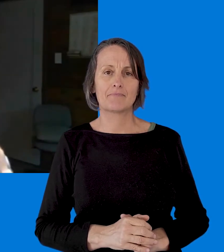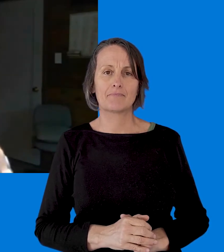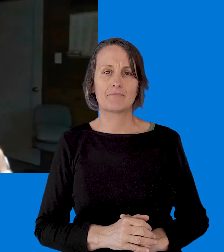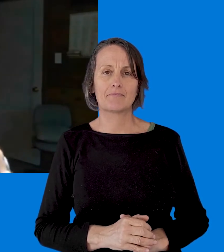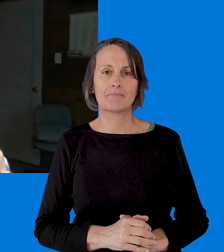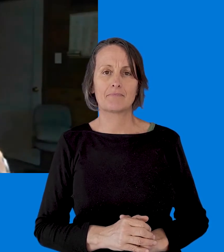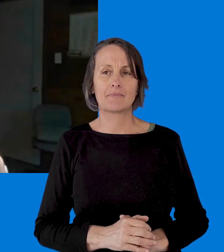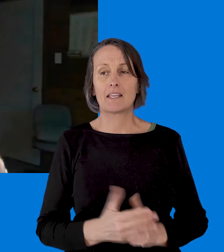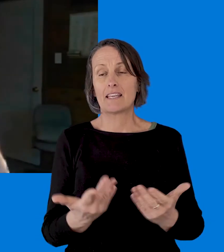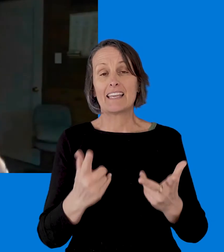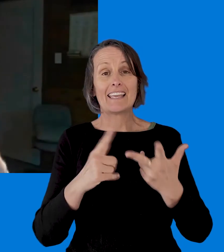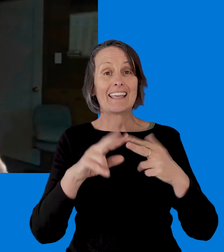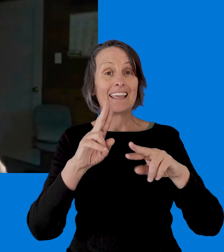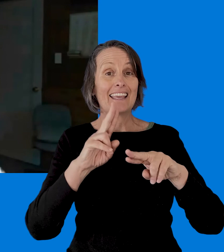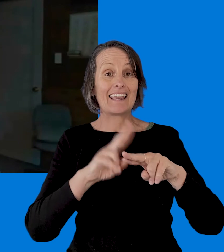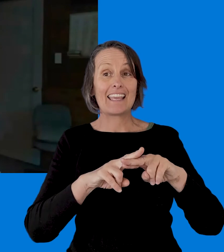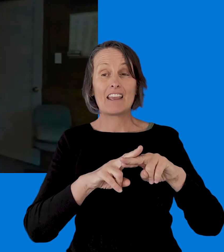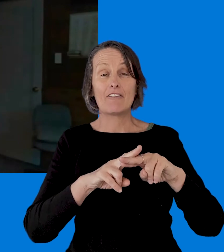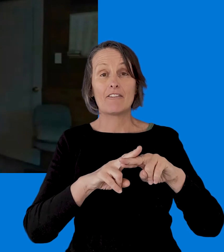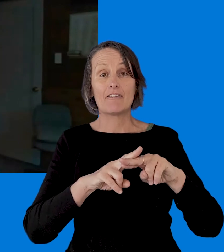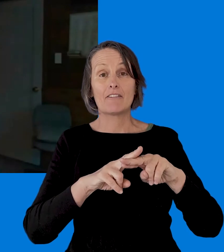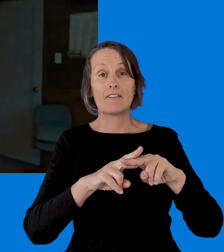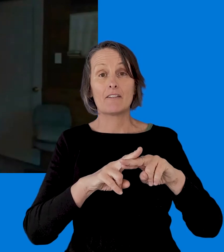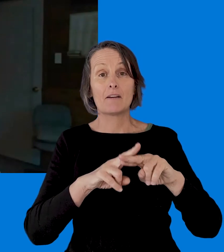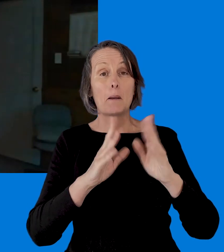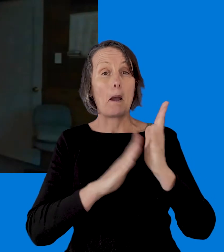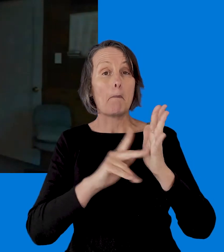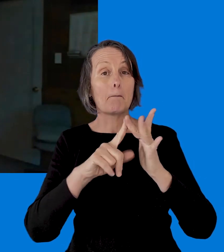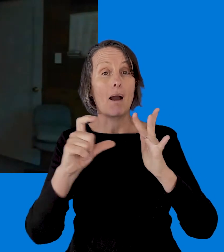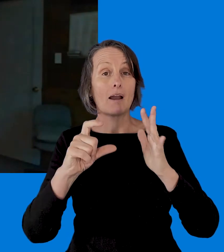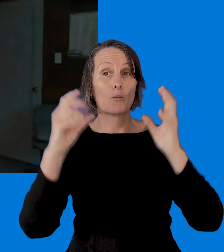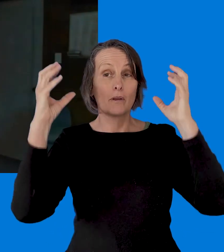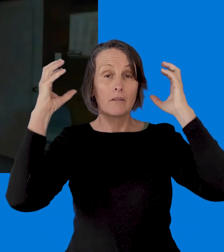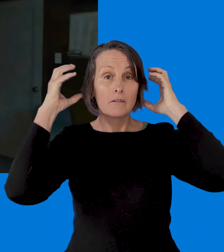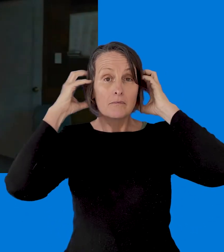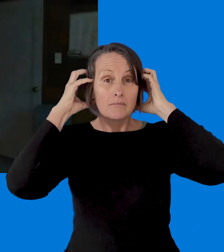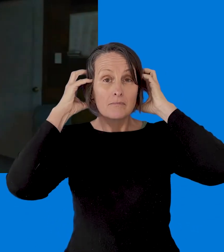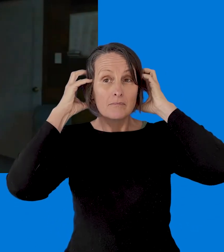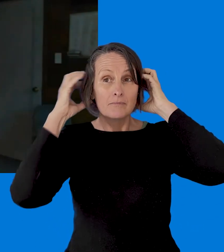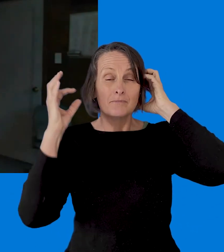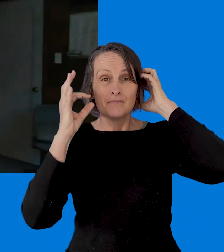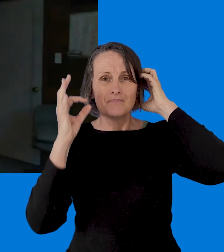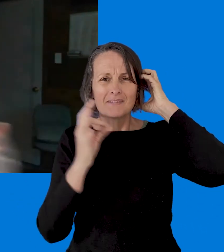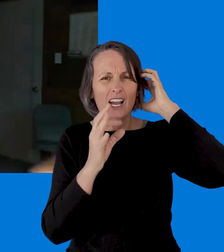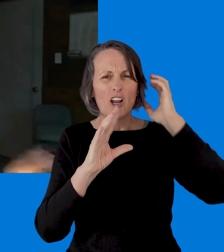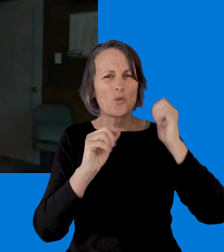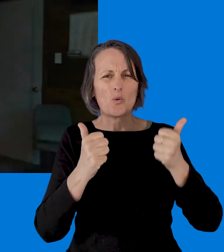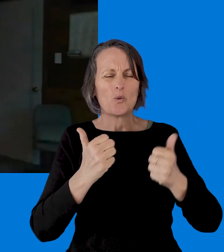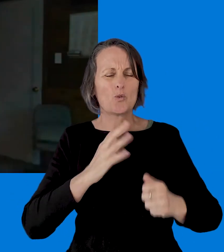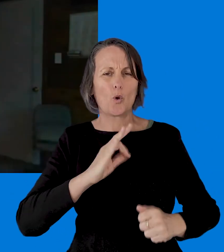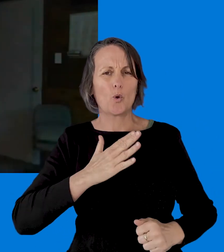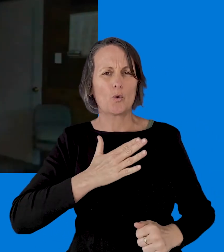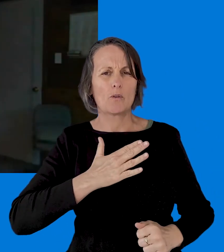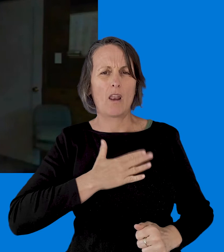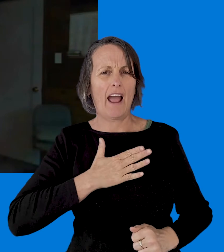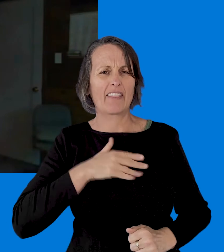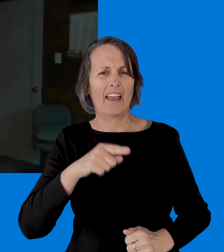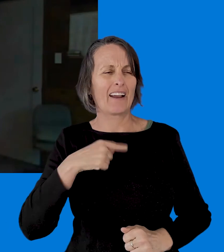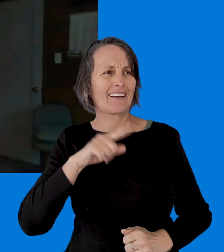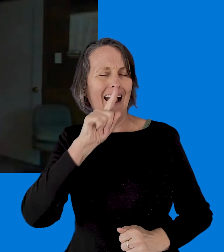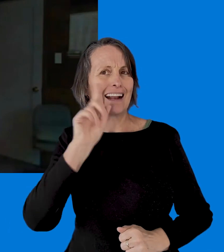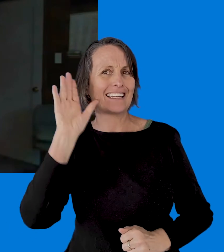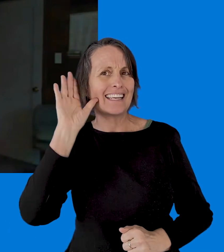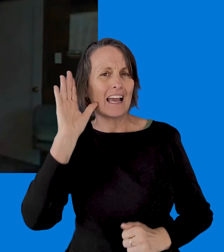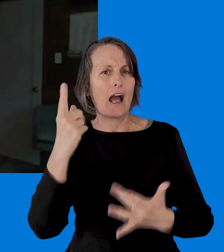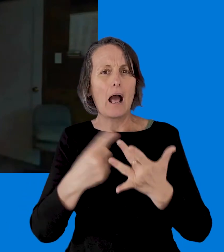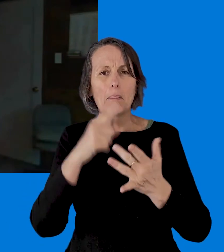that cover both ears, because then you are basically affecting your ability to interact then. You won't hear someone who's talking, you'll just